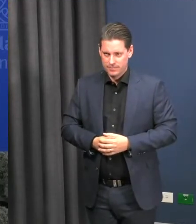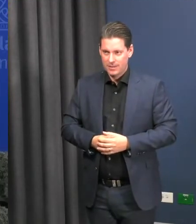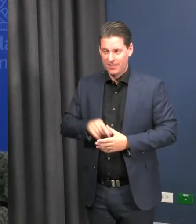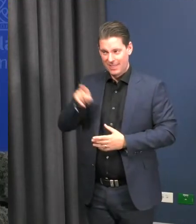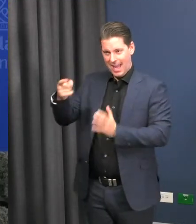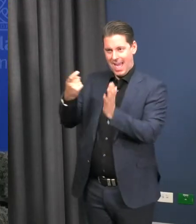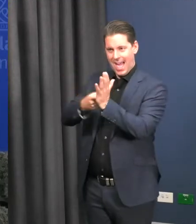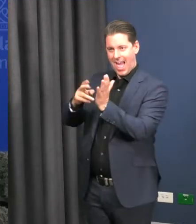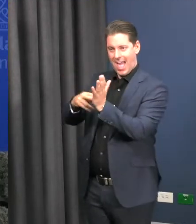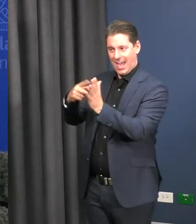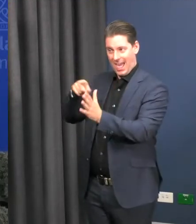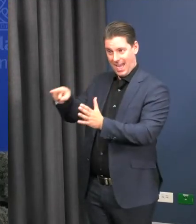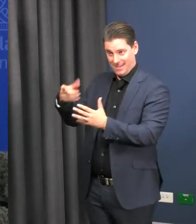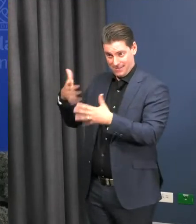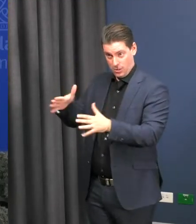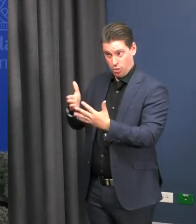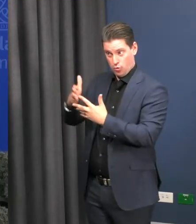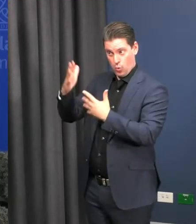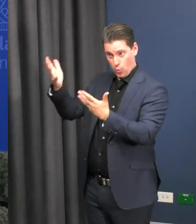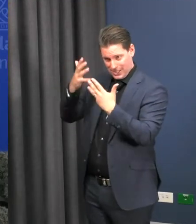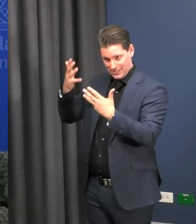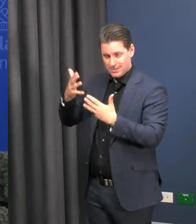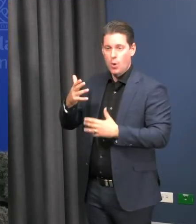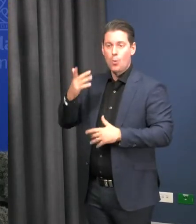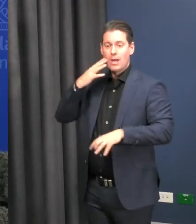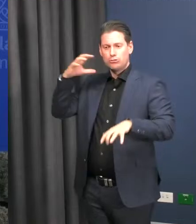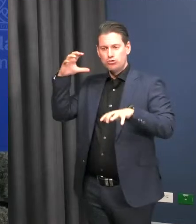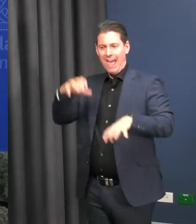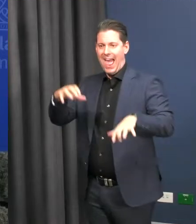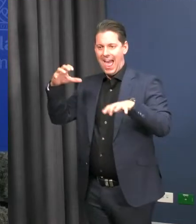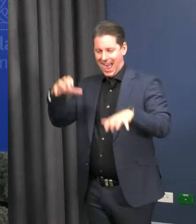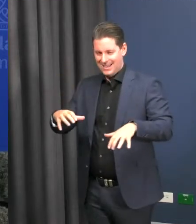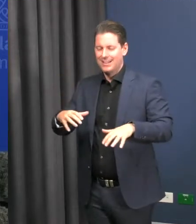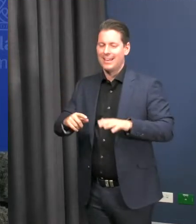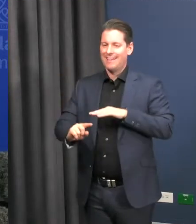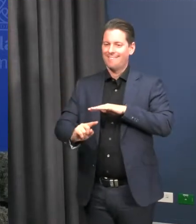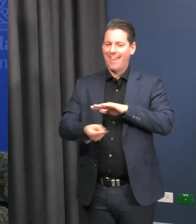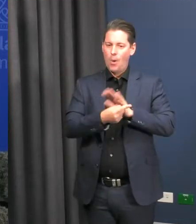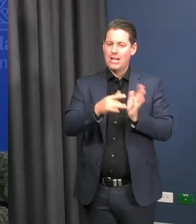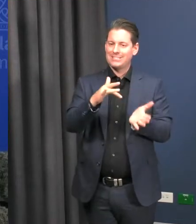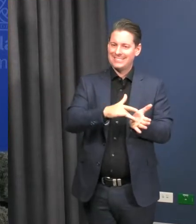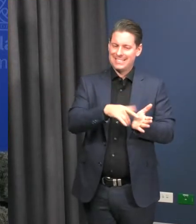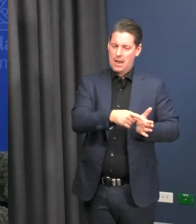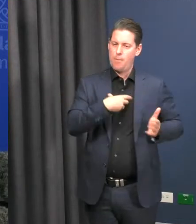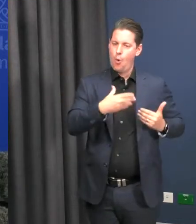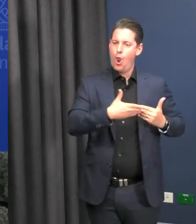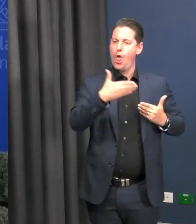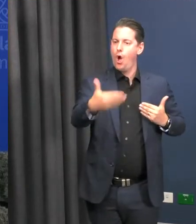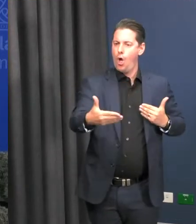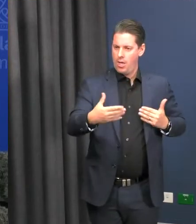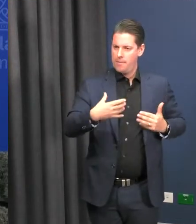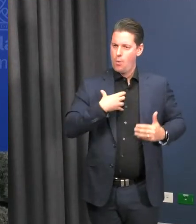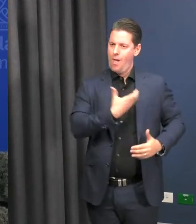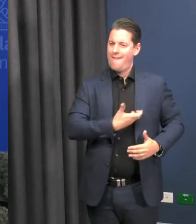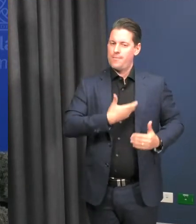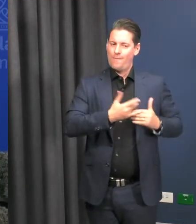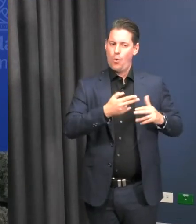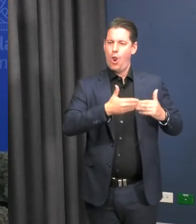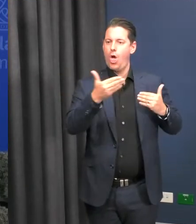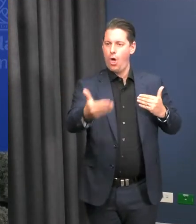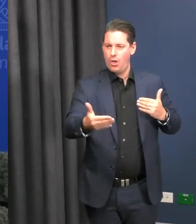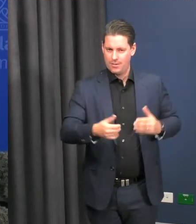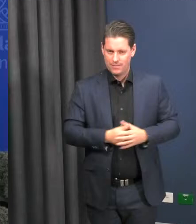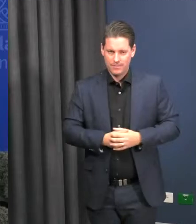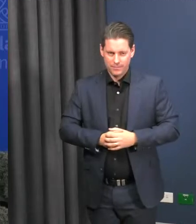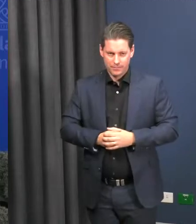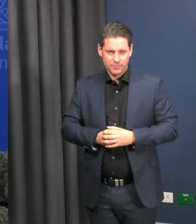to evacuation centres that will provide more services and a longer term option. But I repeat again, in the first